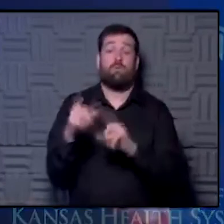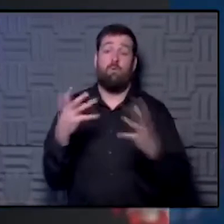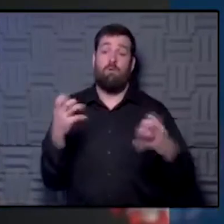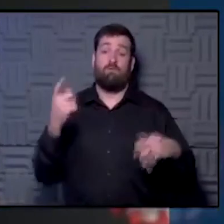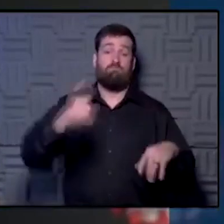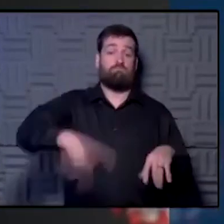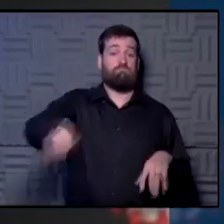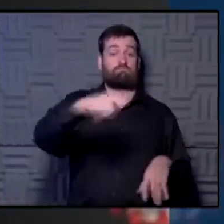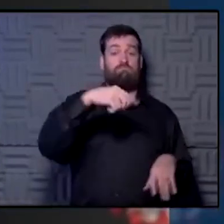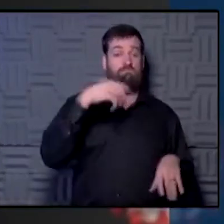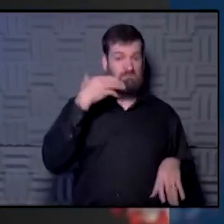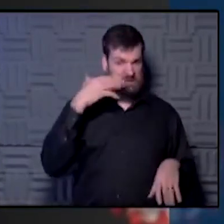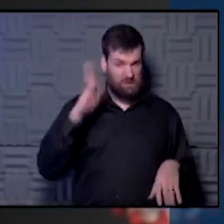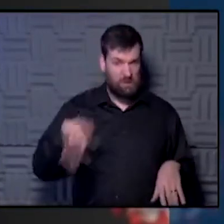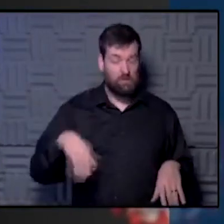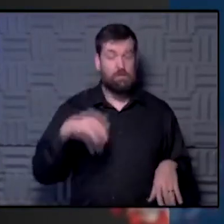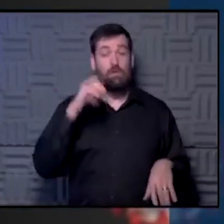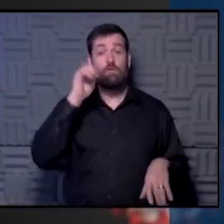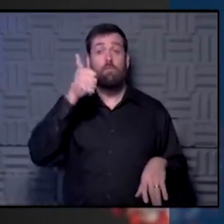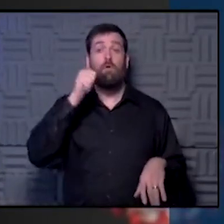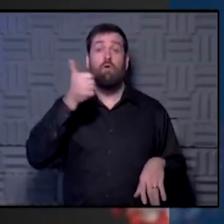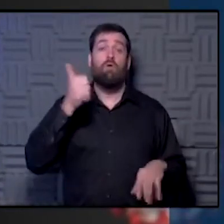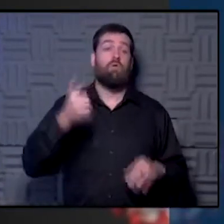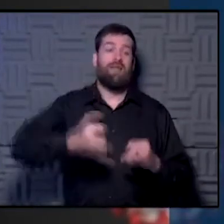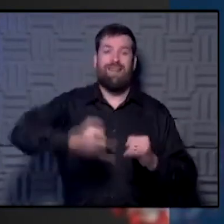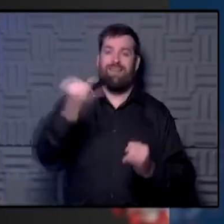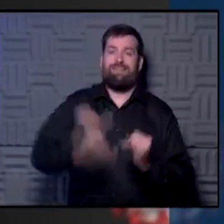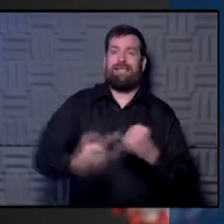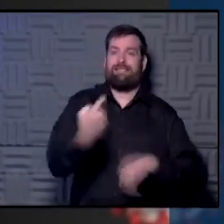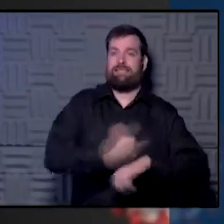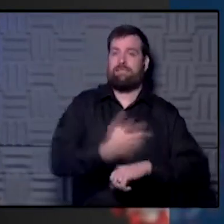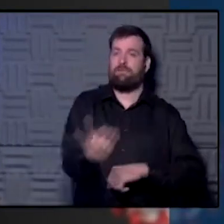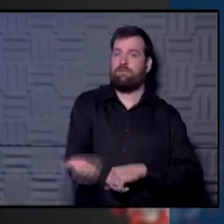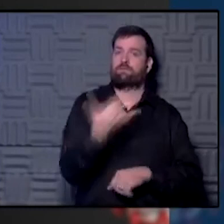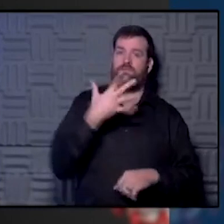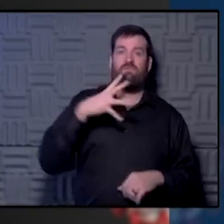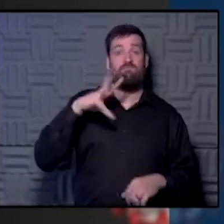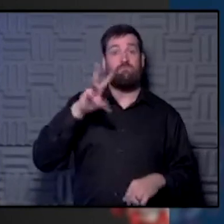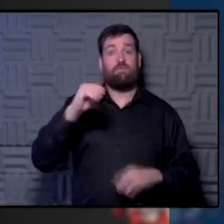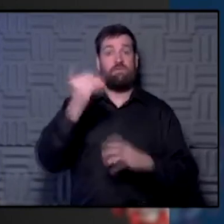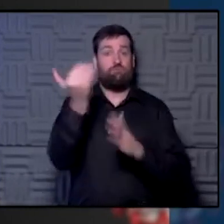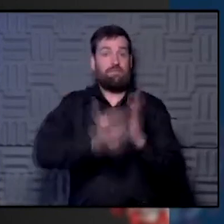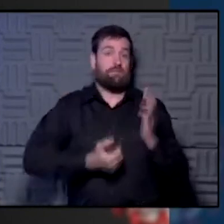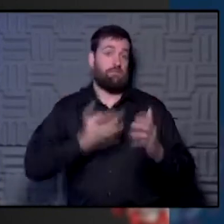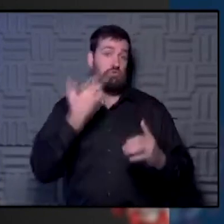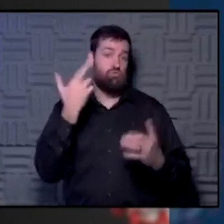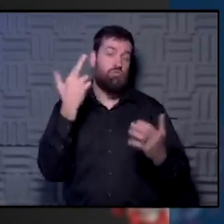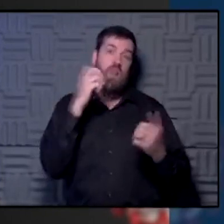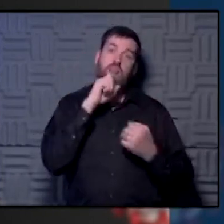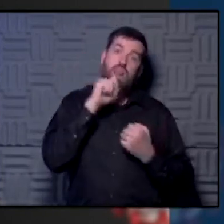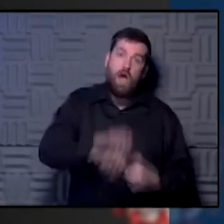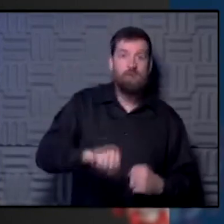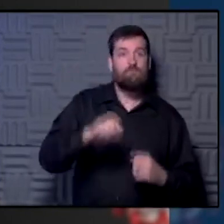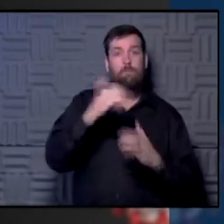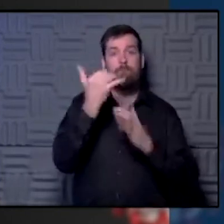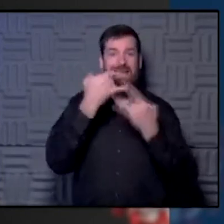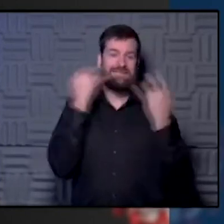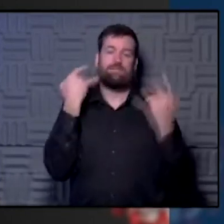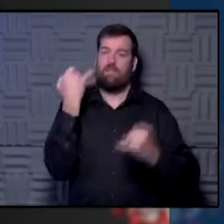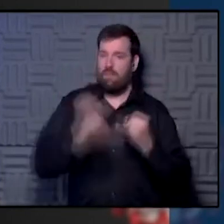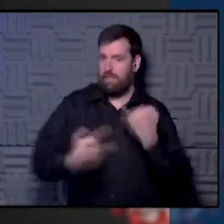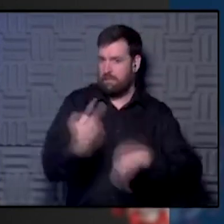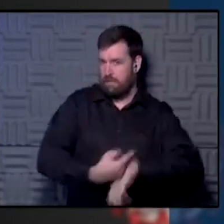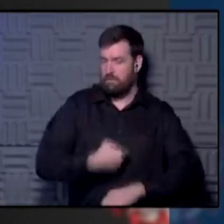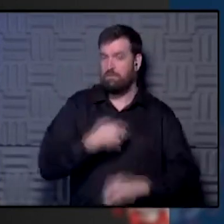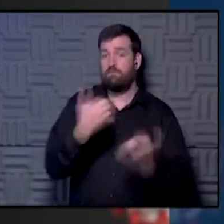you to know that tomorrow is the last day to send us your list of 50 reasons to love your mask. You can send them to the same place